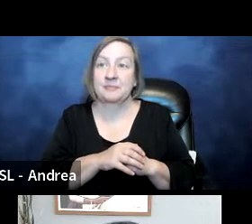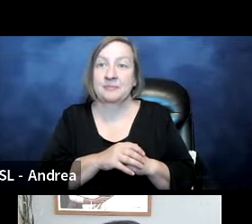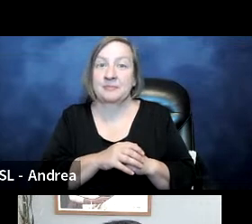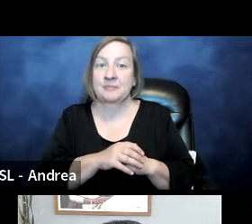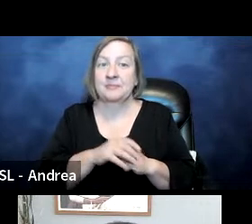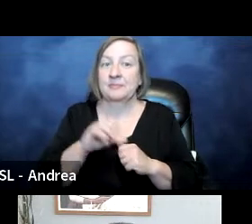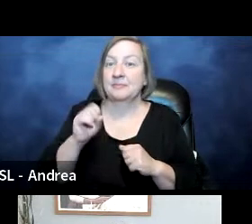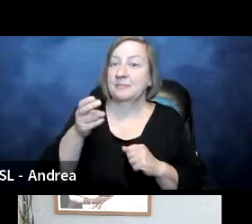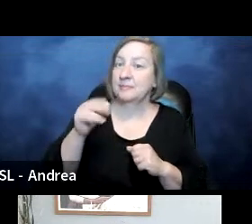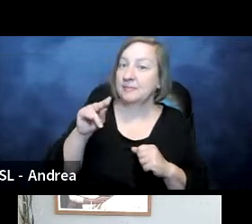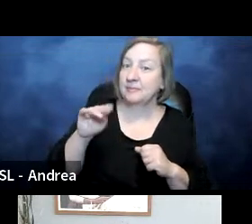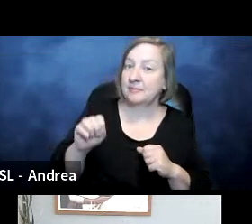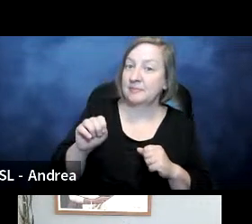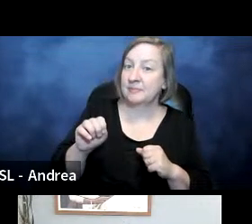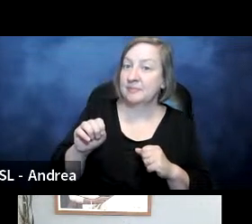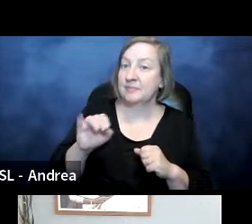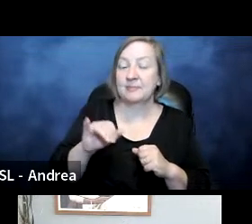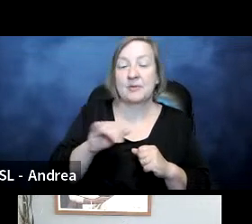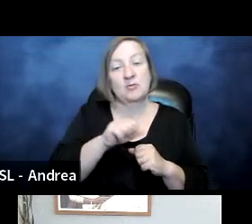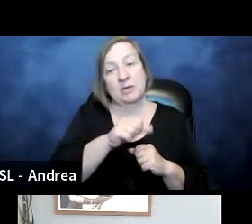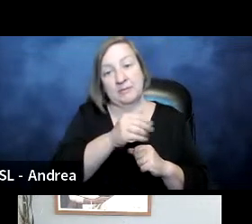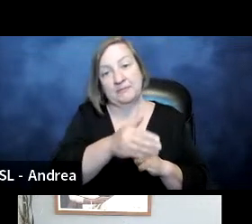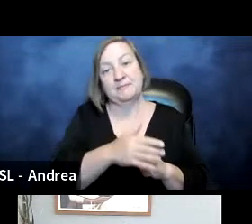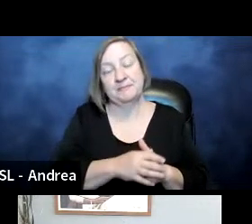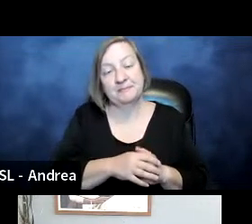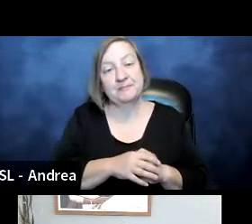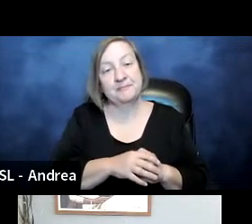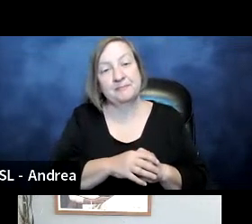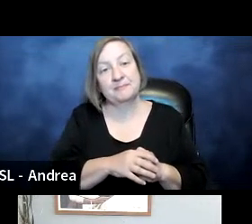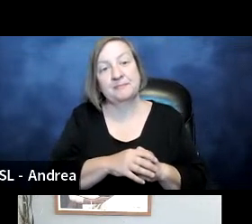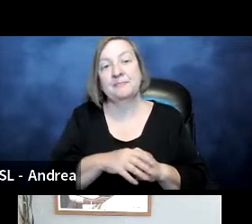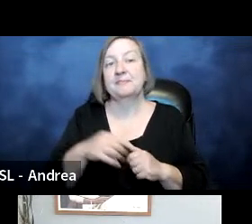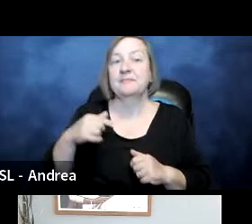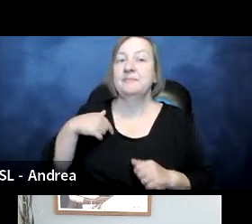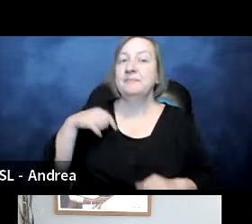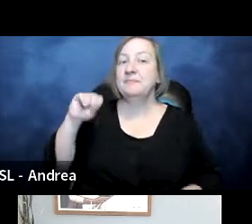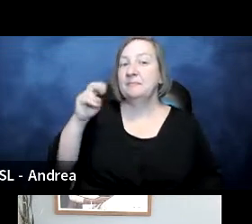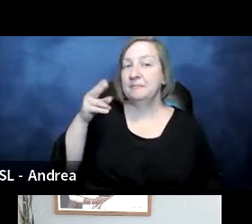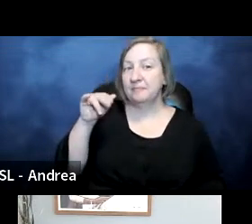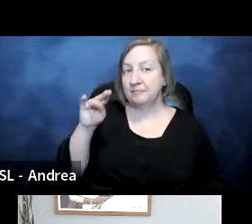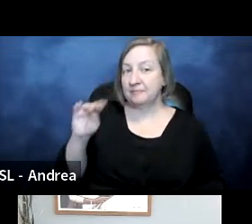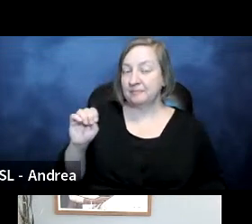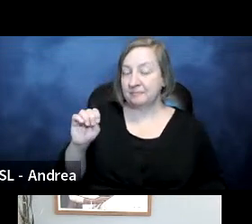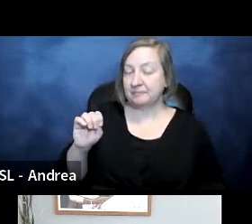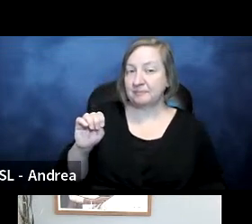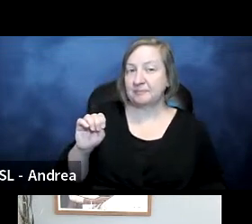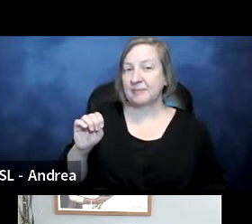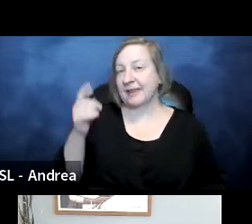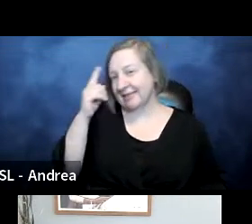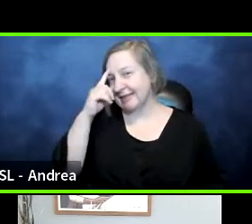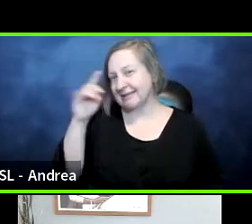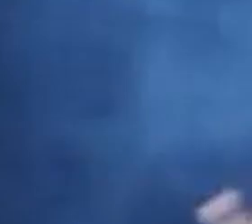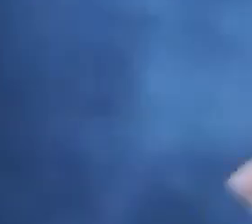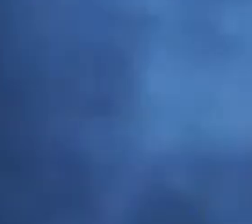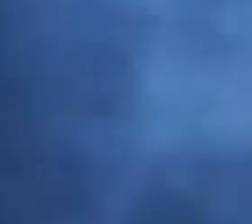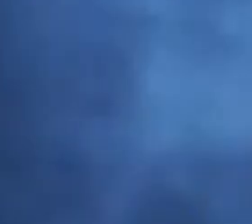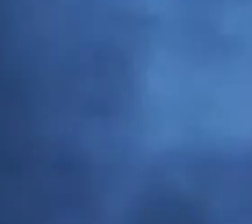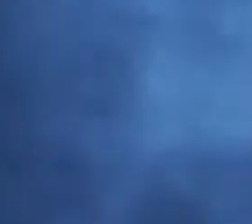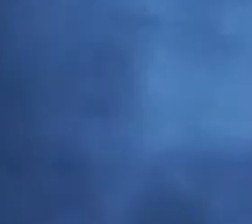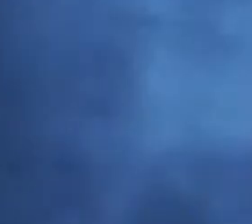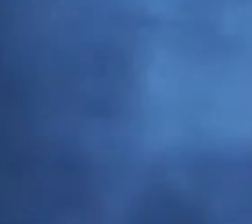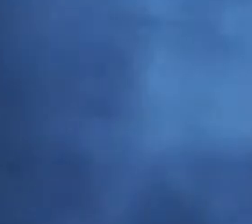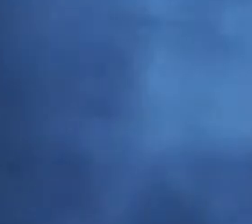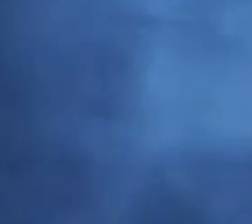Shane? The one, oh yeah, keep going. Yeah, I'm just struggling with the same thing as Sabrina and Nicole.